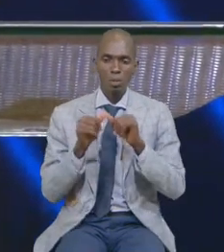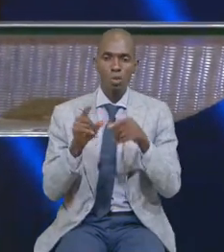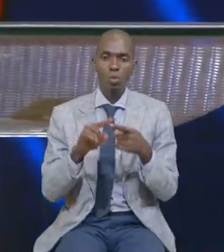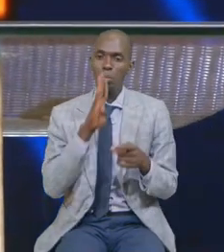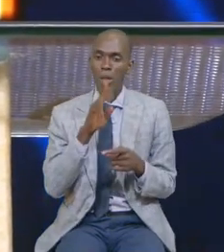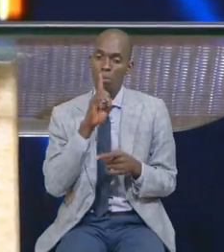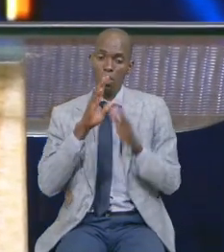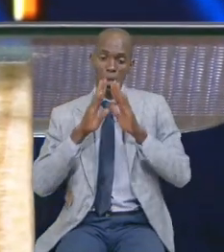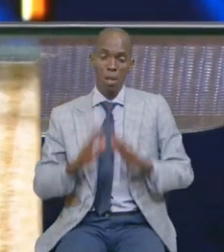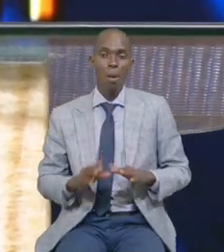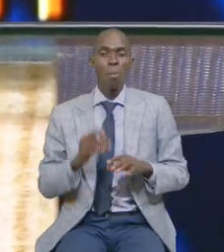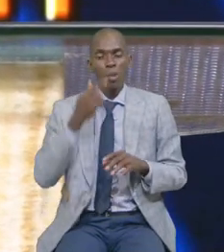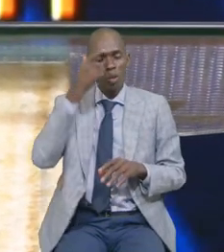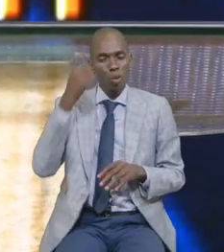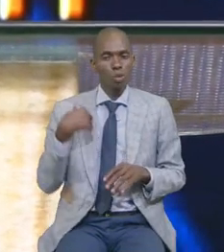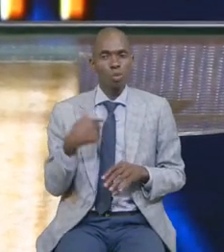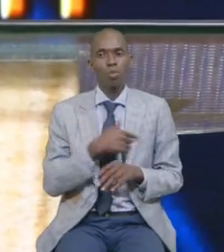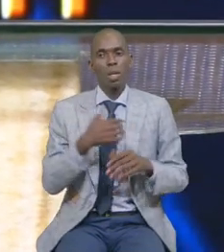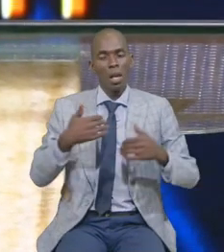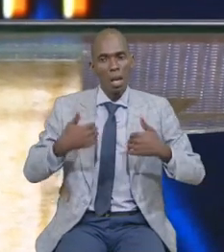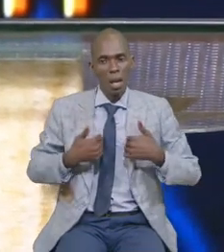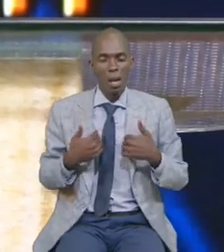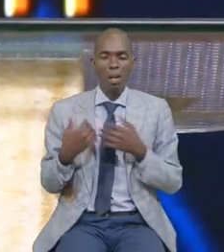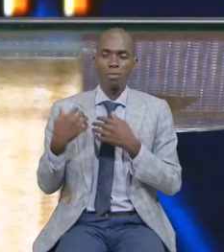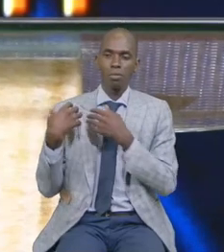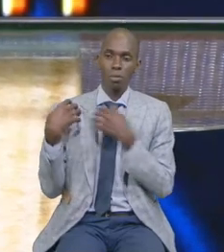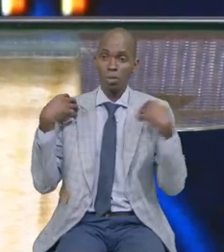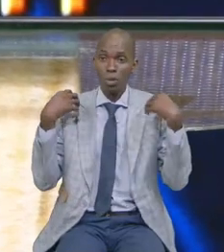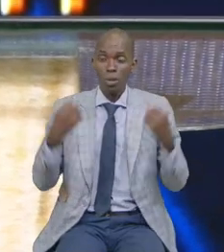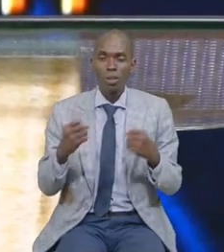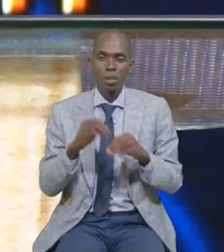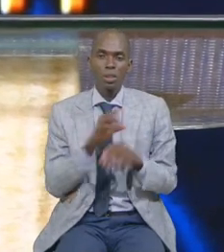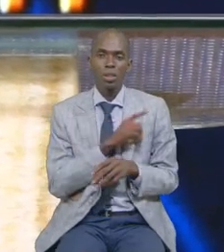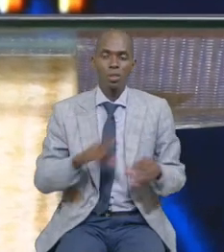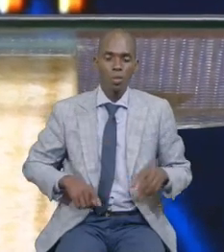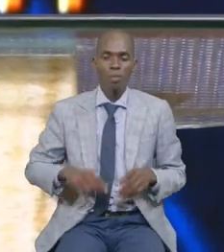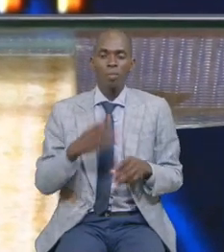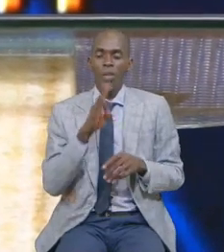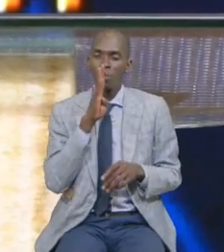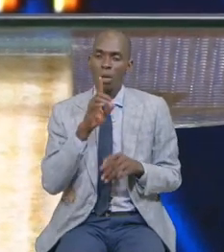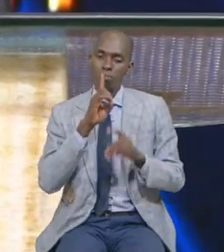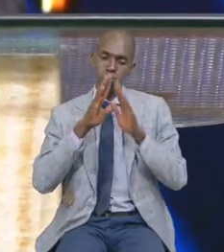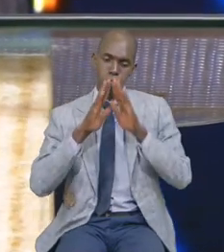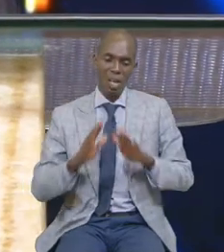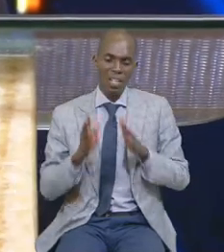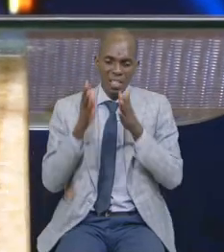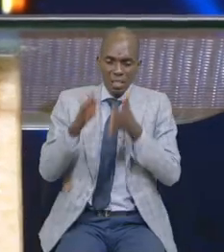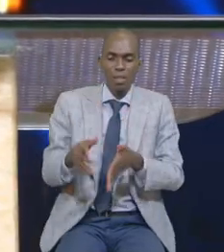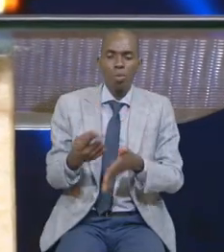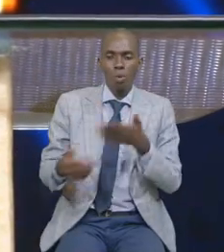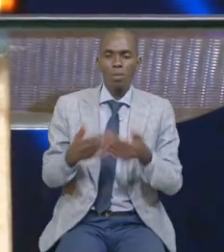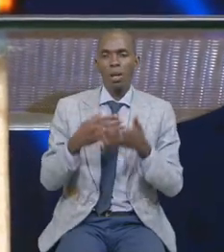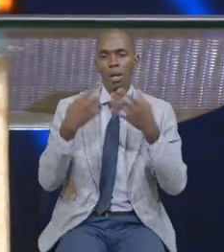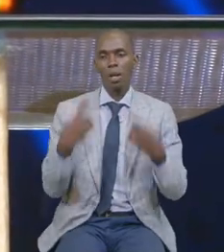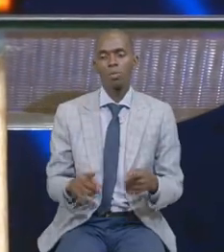courage in the Lord with your face in the Lord your calm you leave the result in the hands of the Lord you